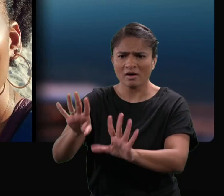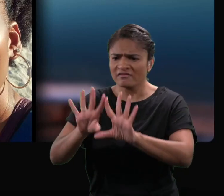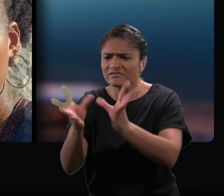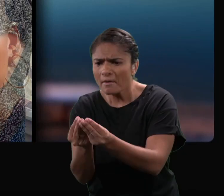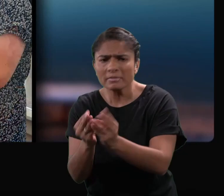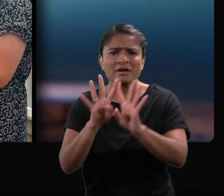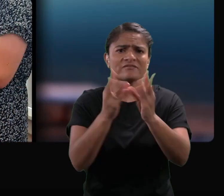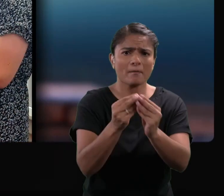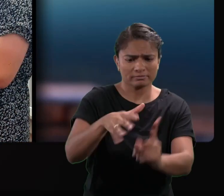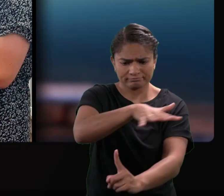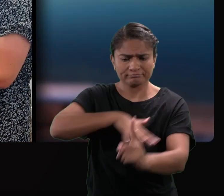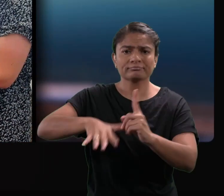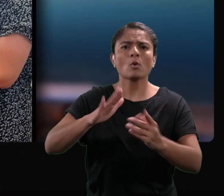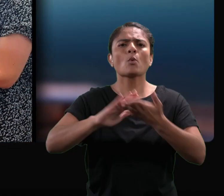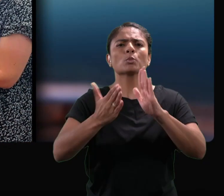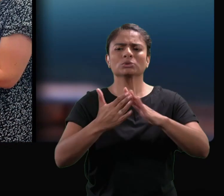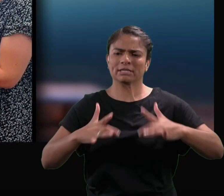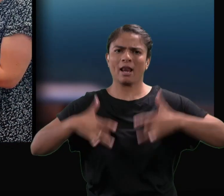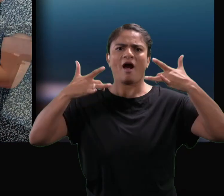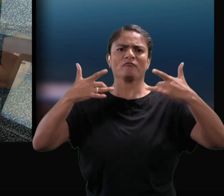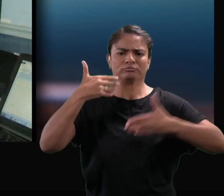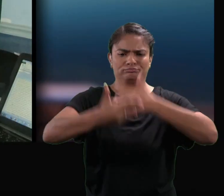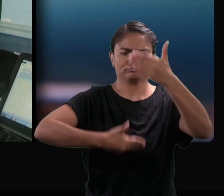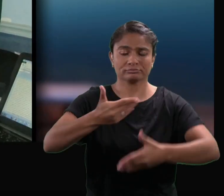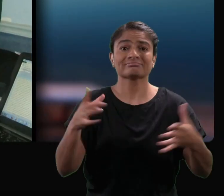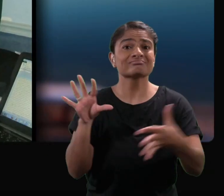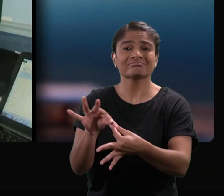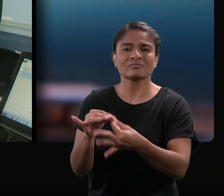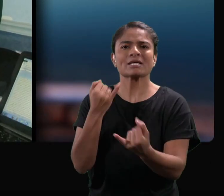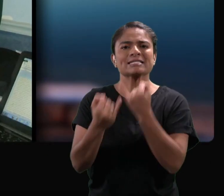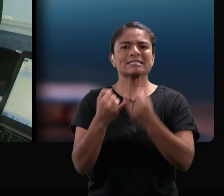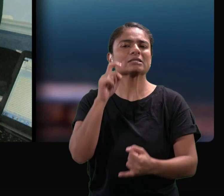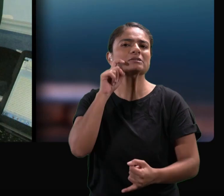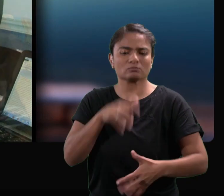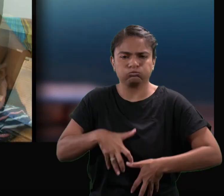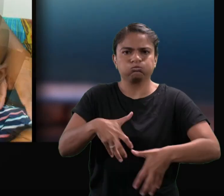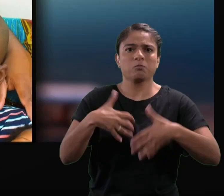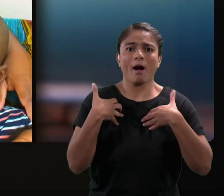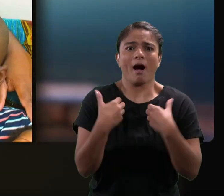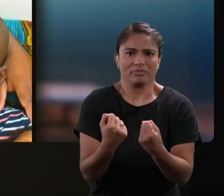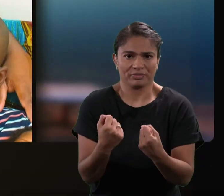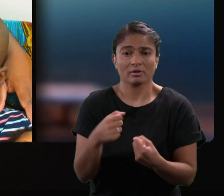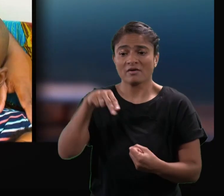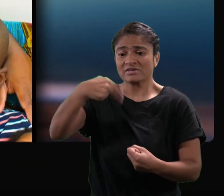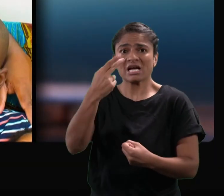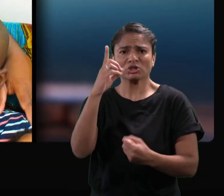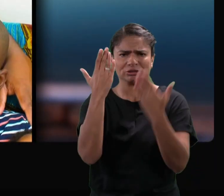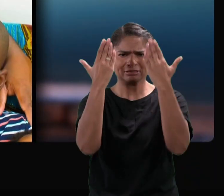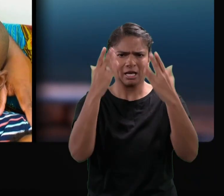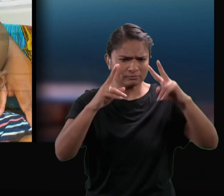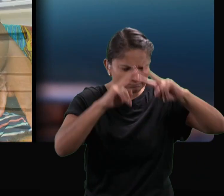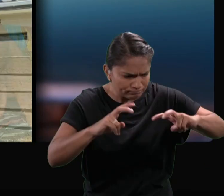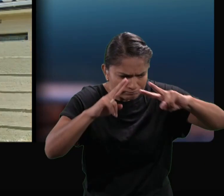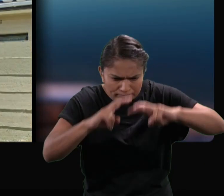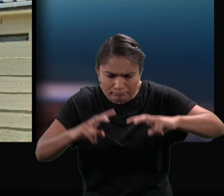families, especially in areas of family and community living, sexuality, and reproductive health. Her PhD